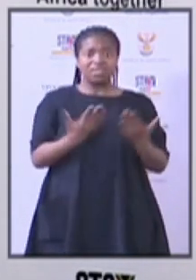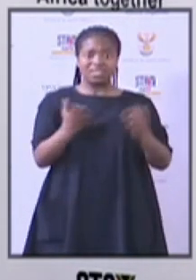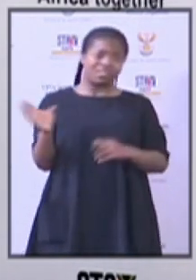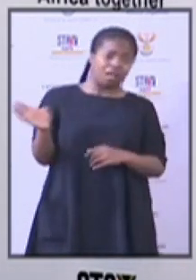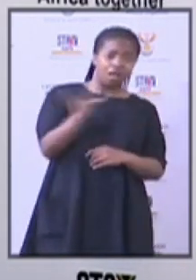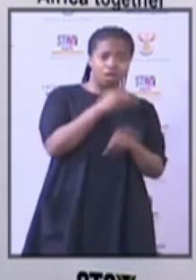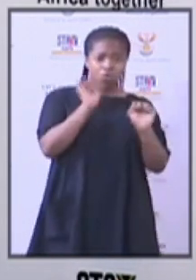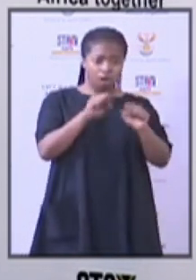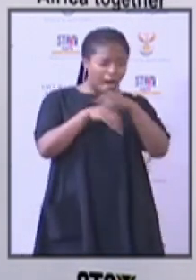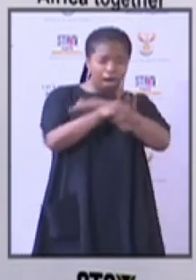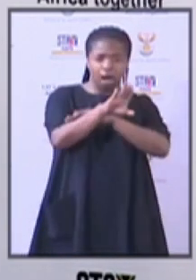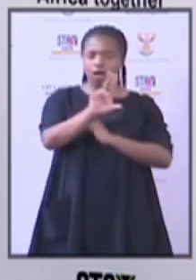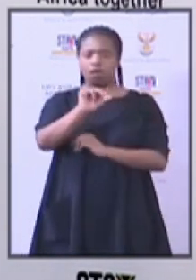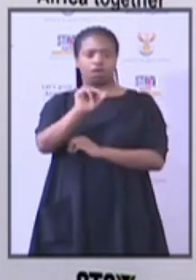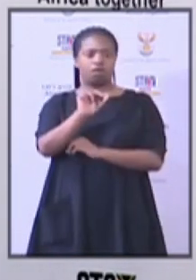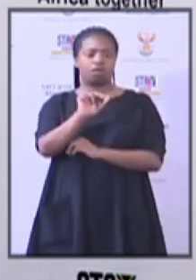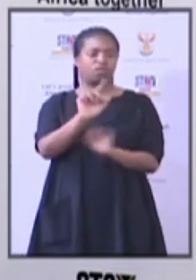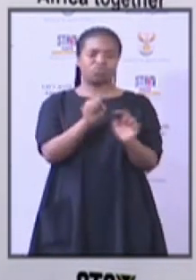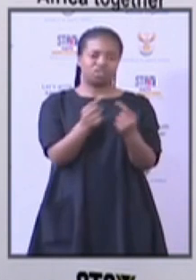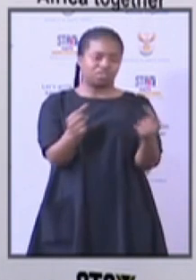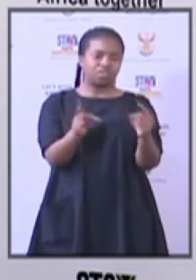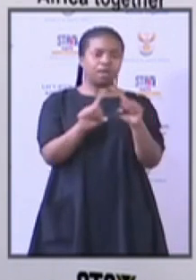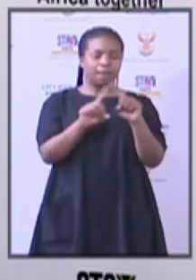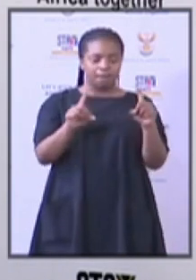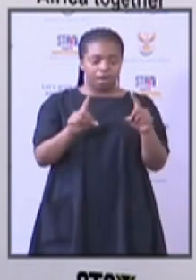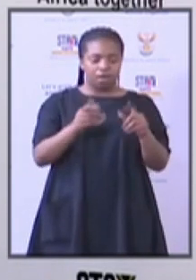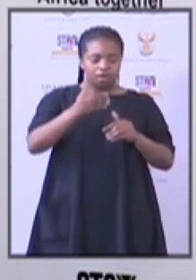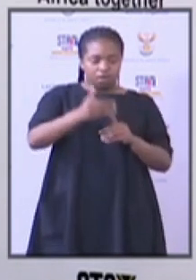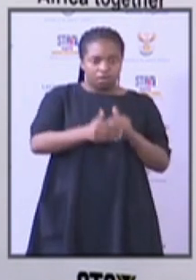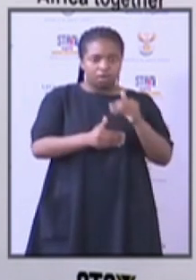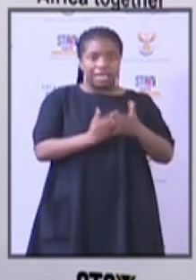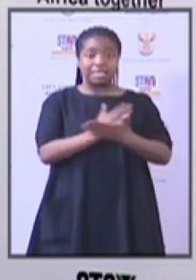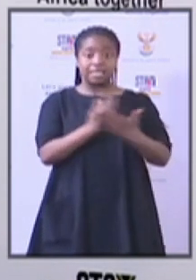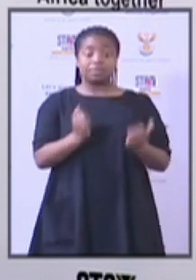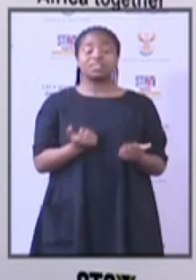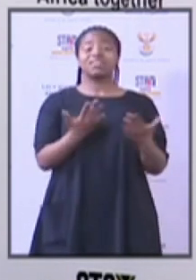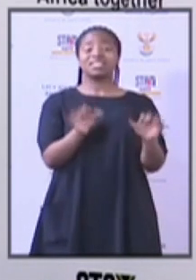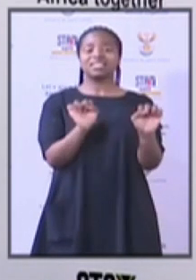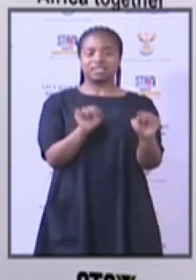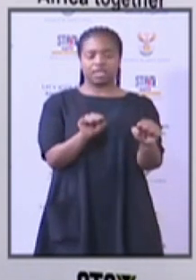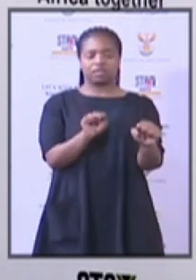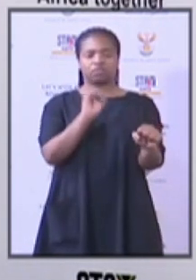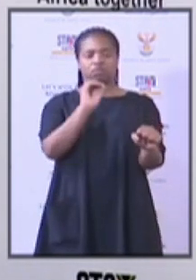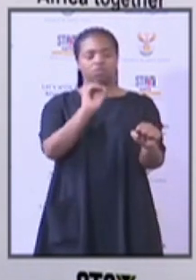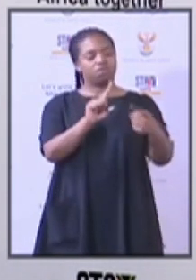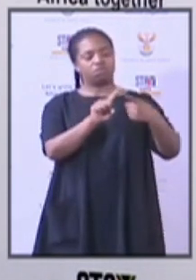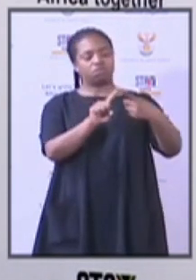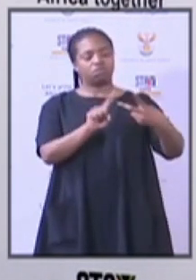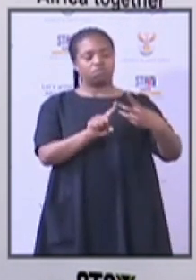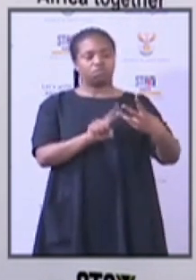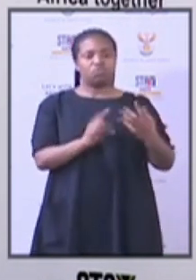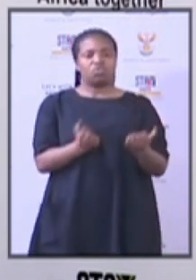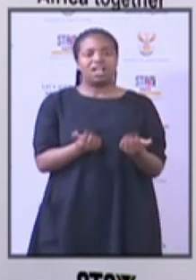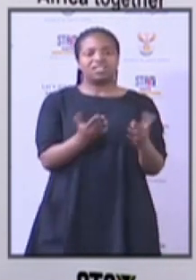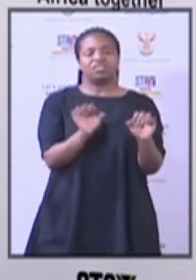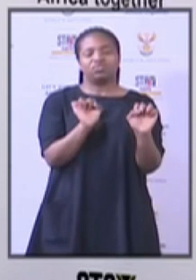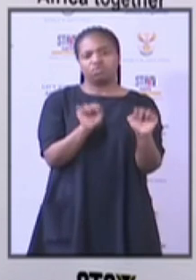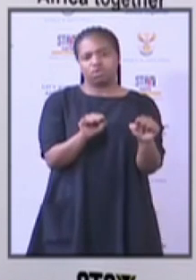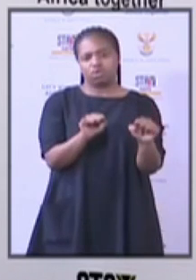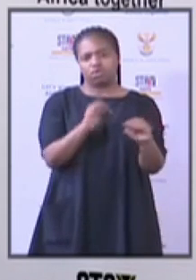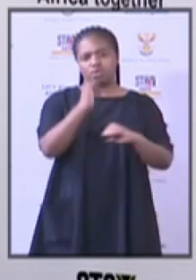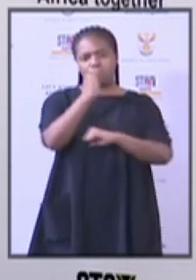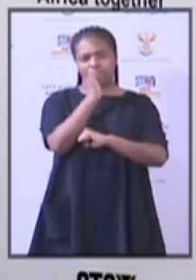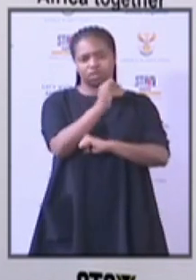gore batho ba rena ba no fetela ke bolwetse jo ka baka la meraladi e metelele le batho ba bantšintši ba batlang mo diofising tša